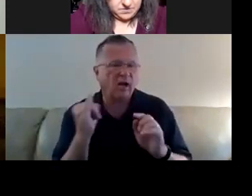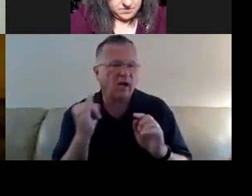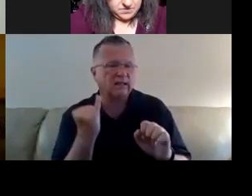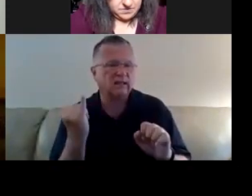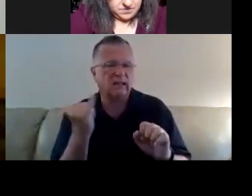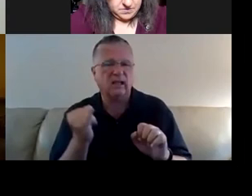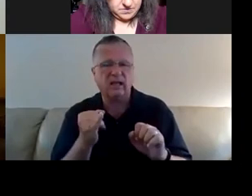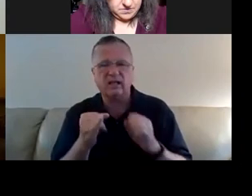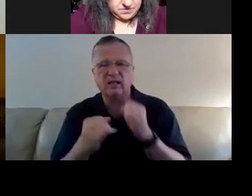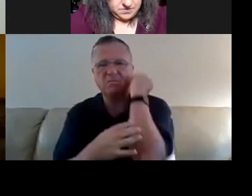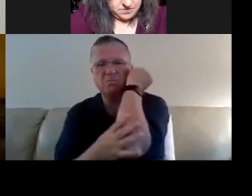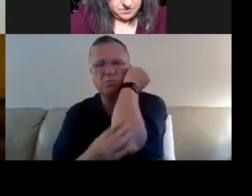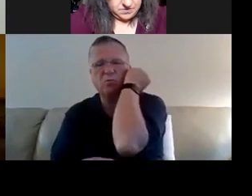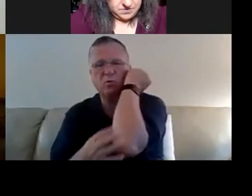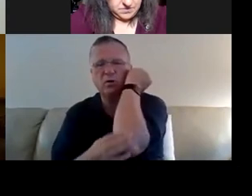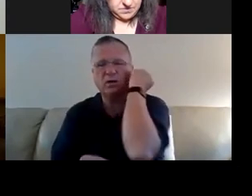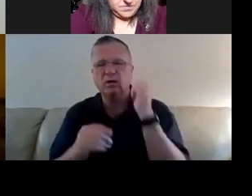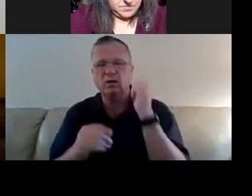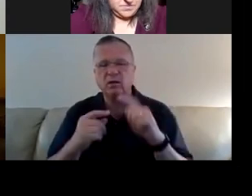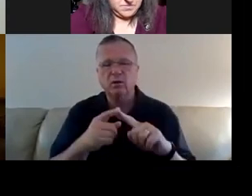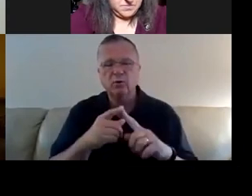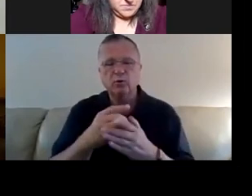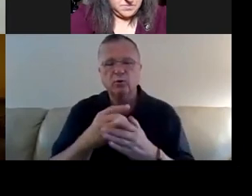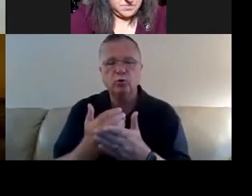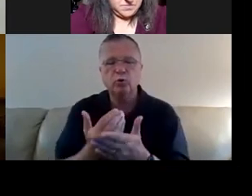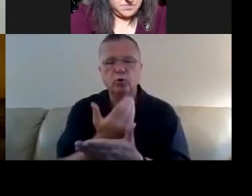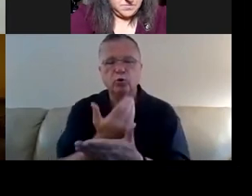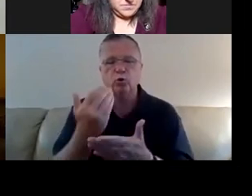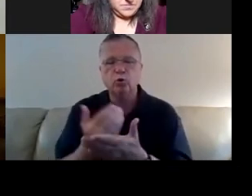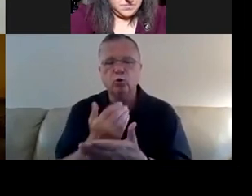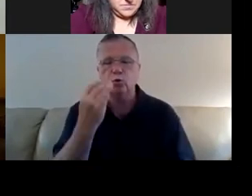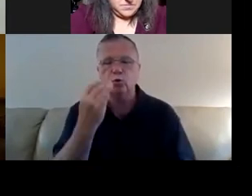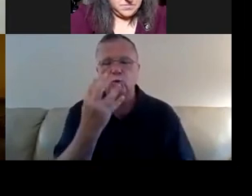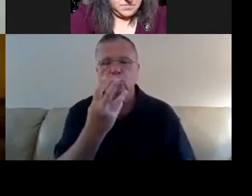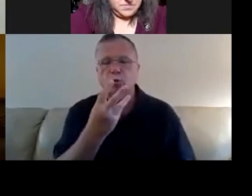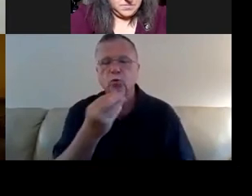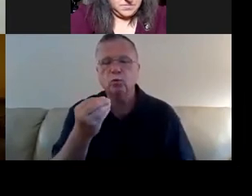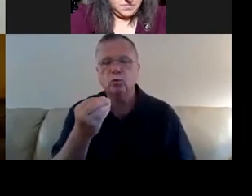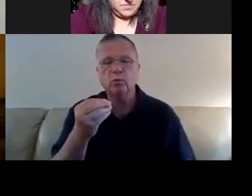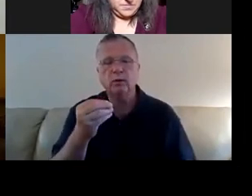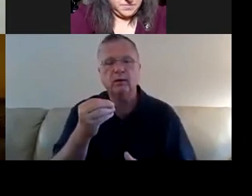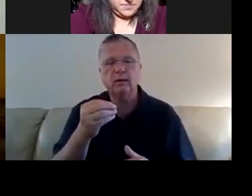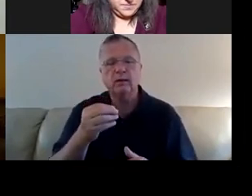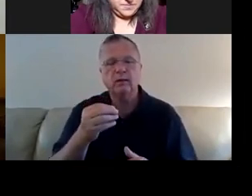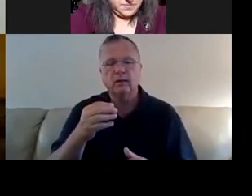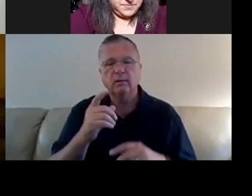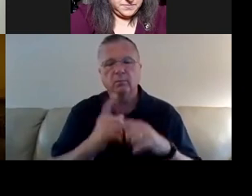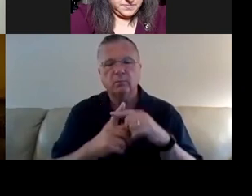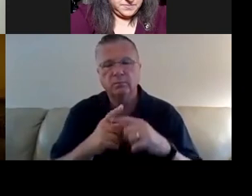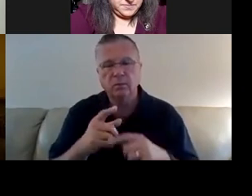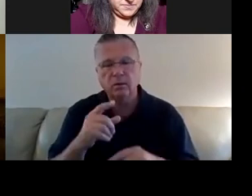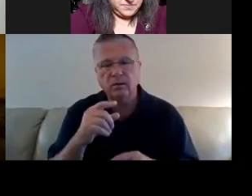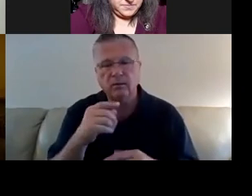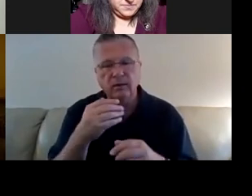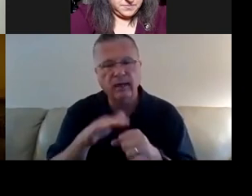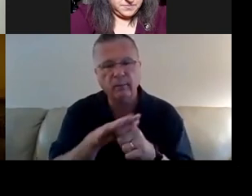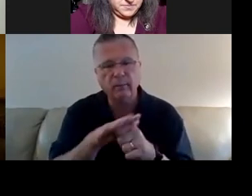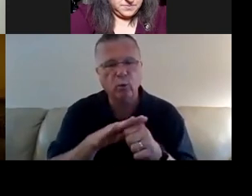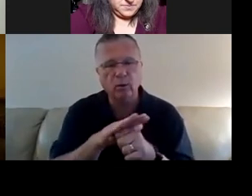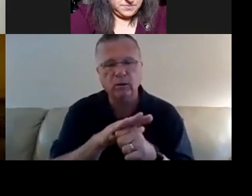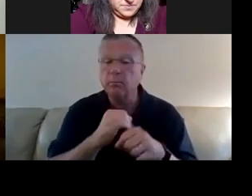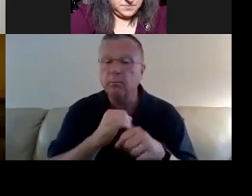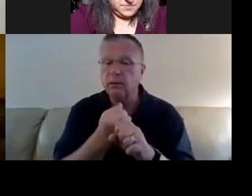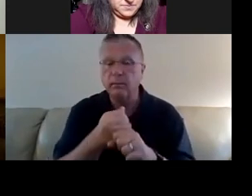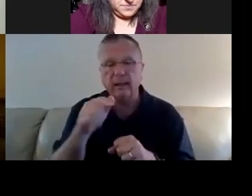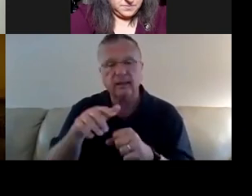beautiful, mixed-income neighborhoods. In doing so, in order to make the space defendable so that you do